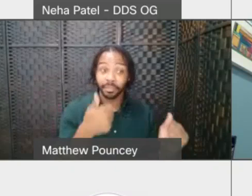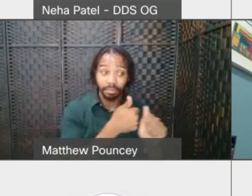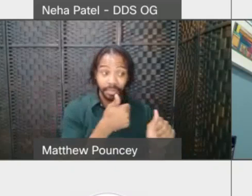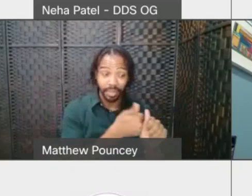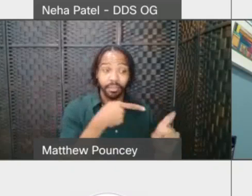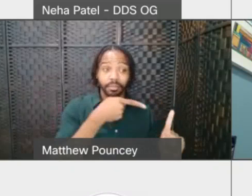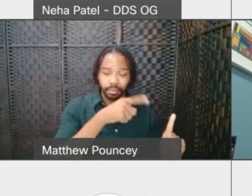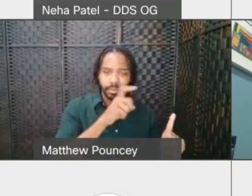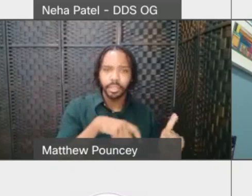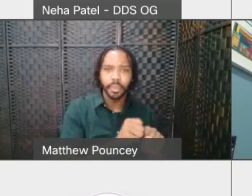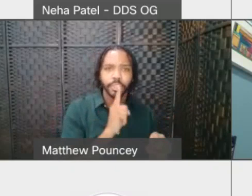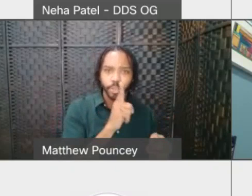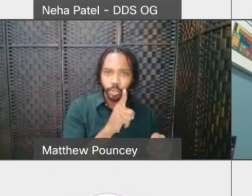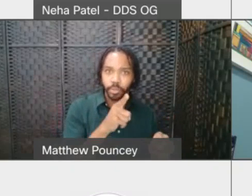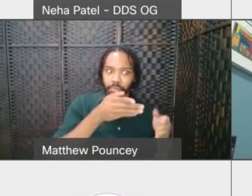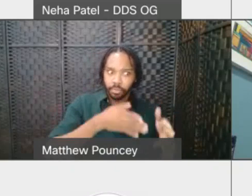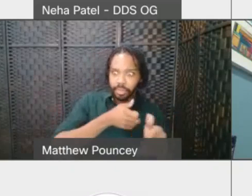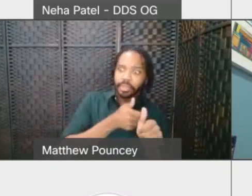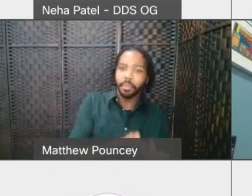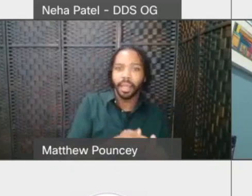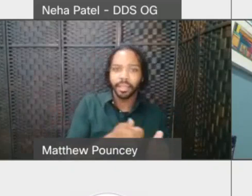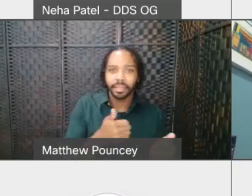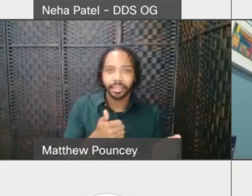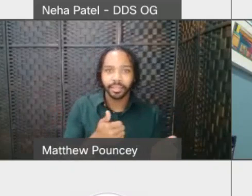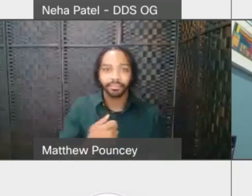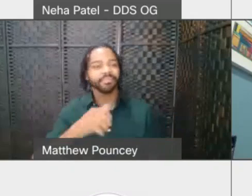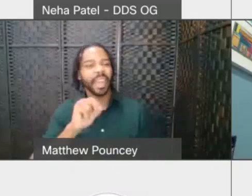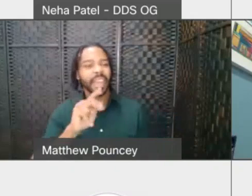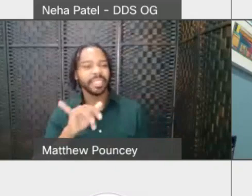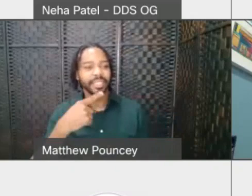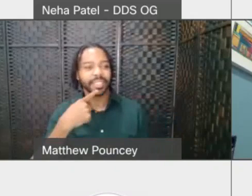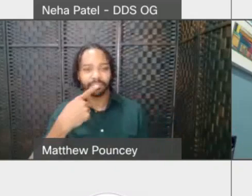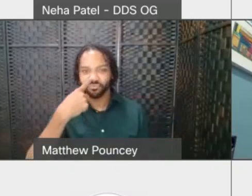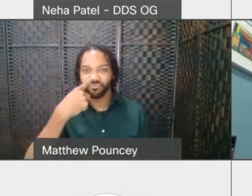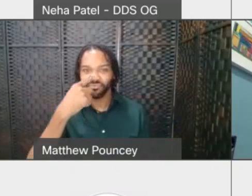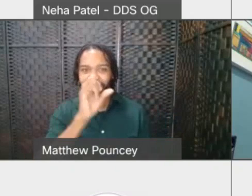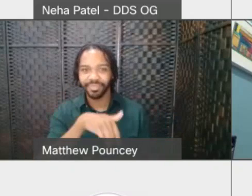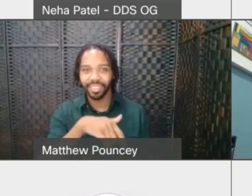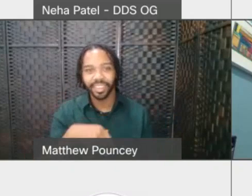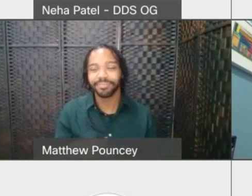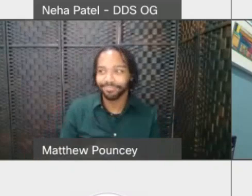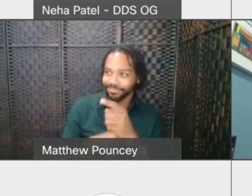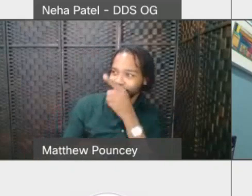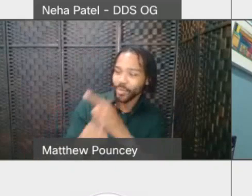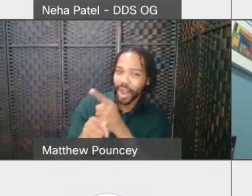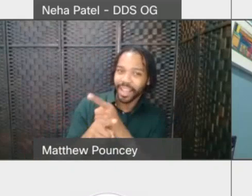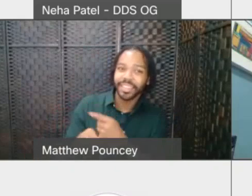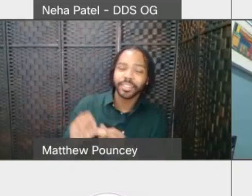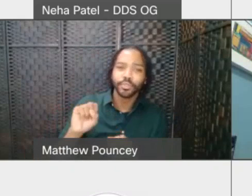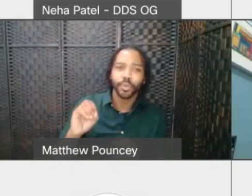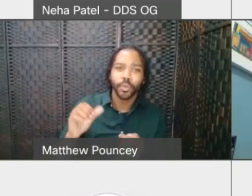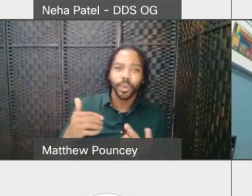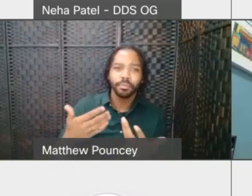compliance. That would be it. Right. So I guess that's the question, like how the